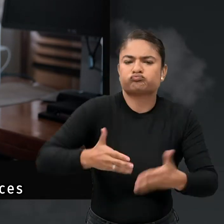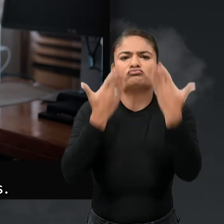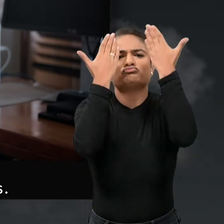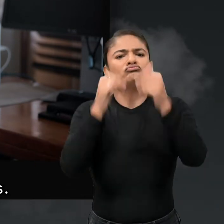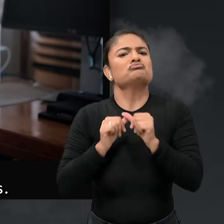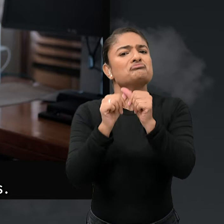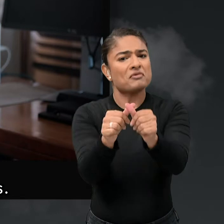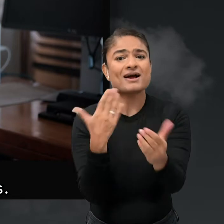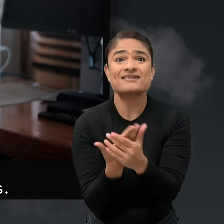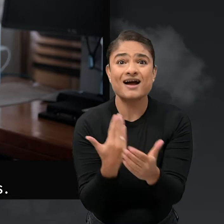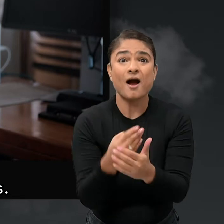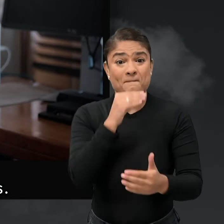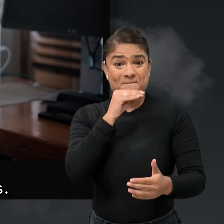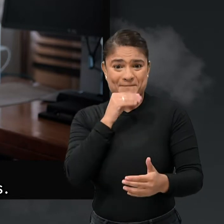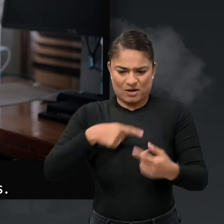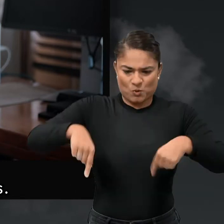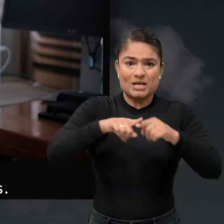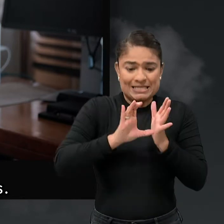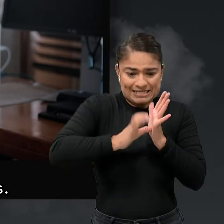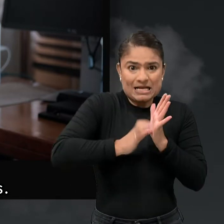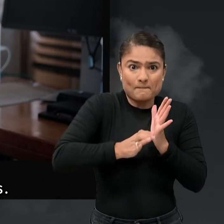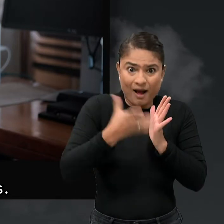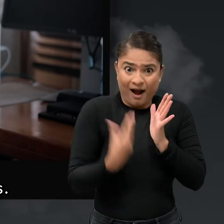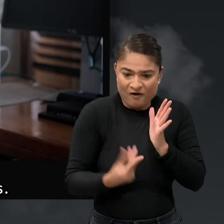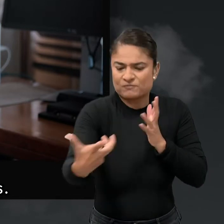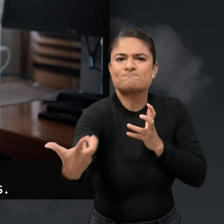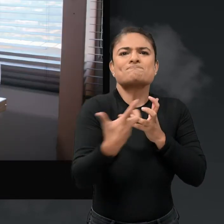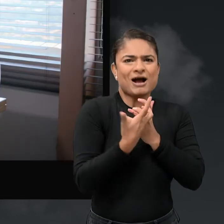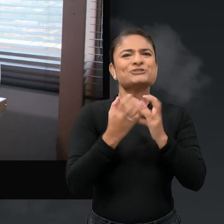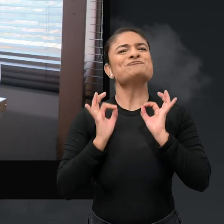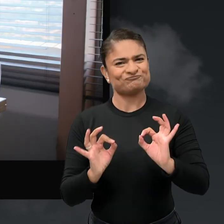devices that are specifically modeled to assist them and